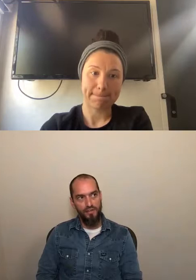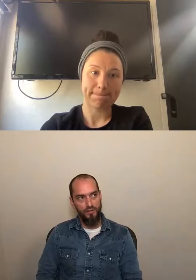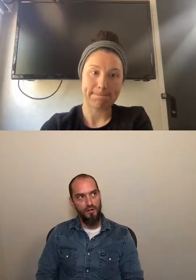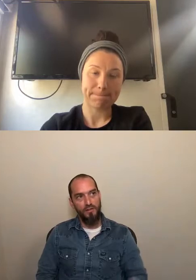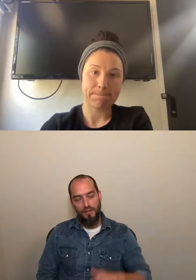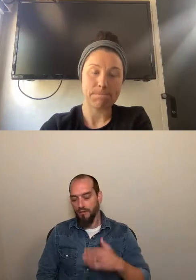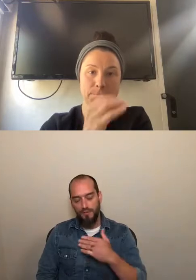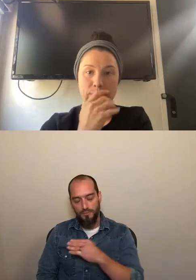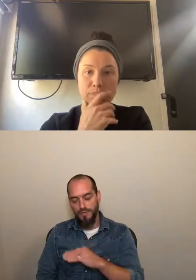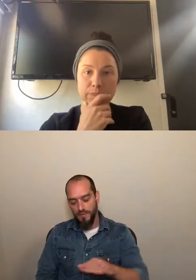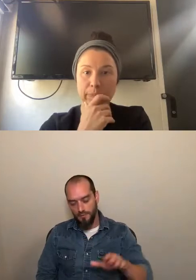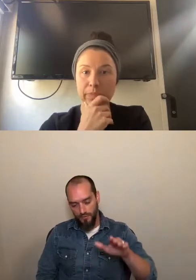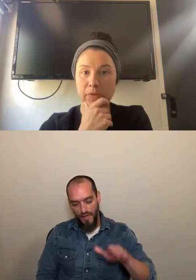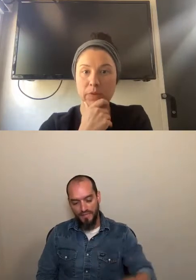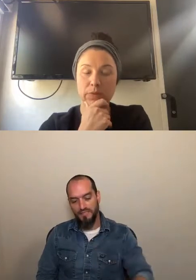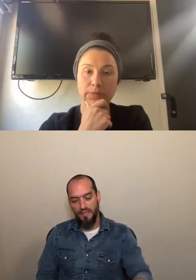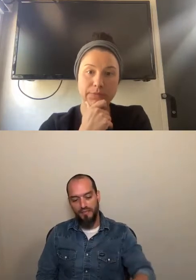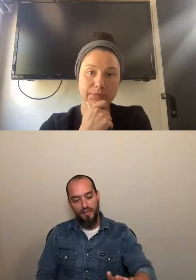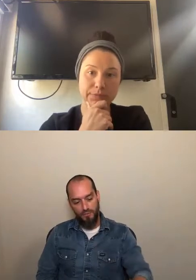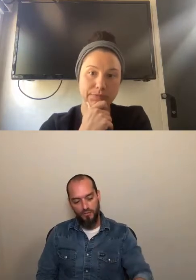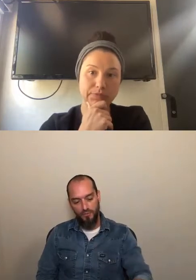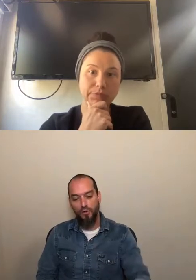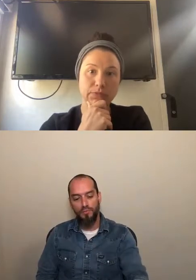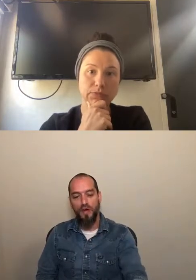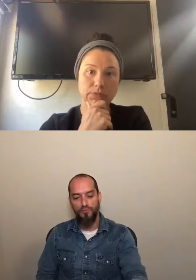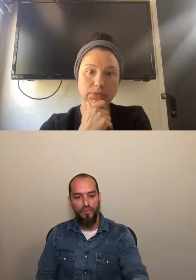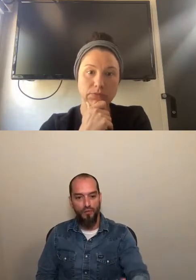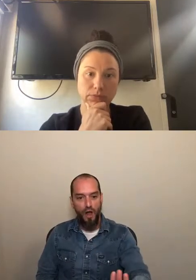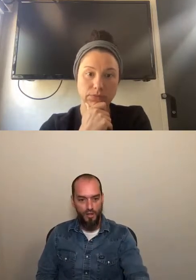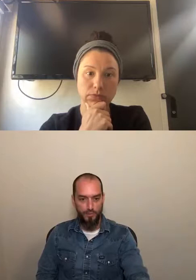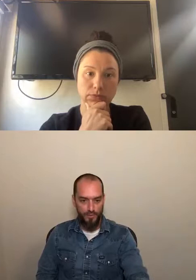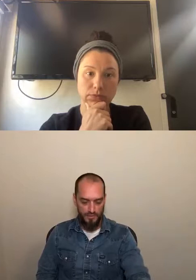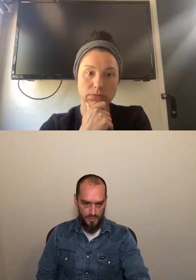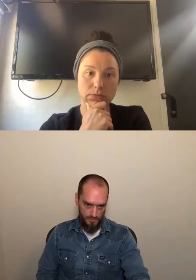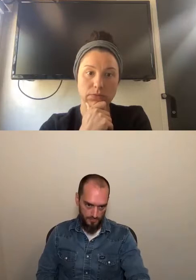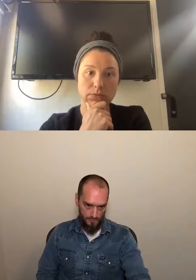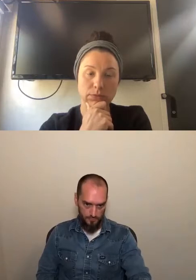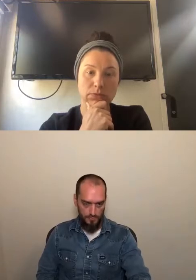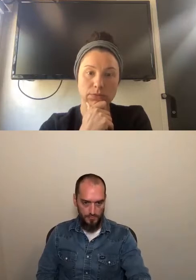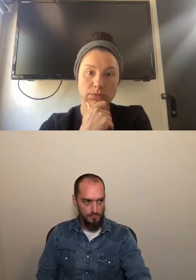it's never, as many times as I've had to say that, meaning your home is unfit for occupancy.